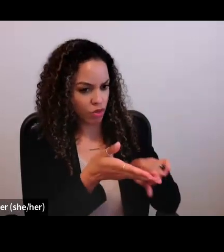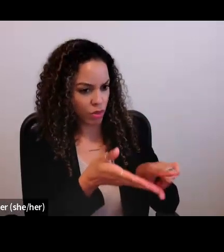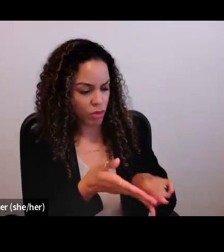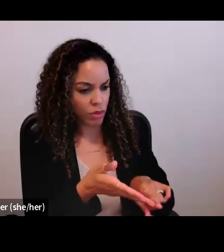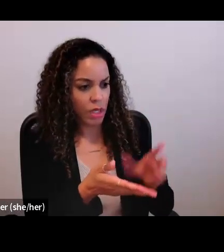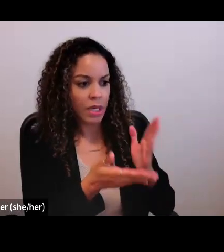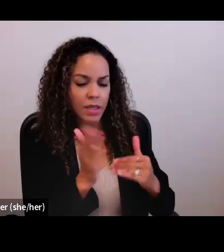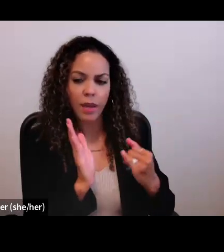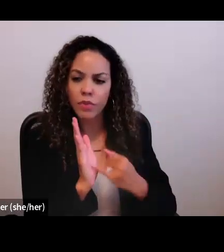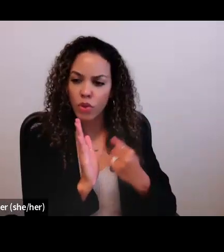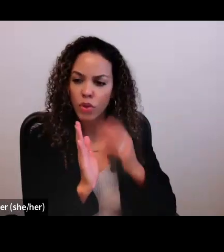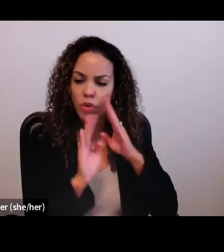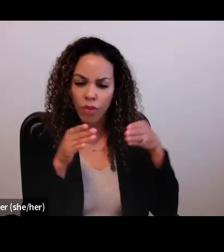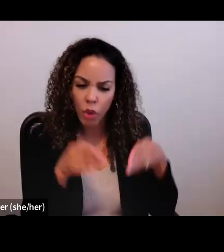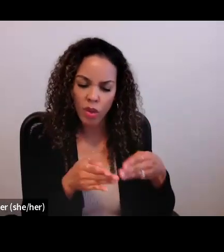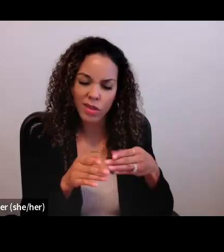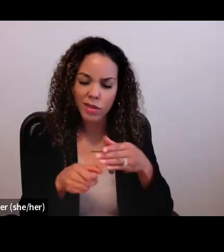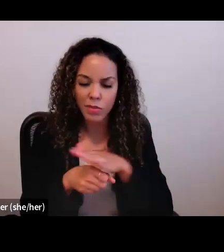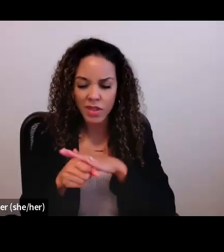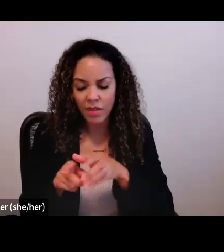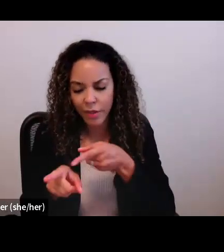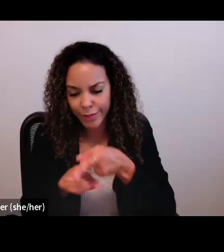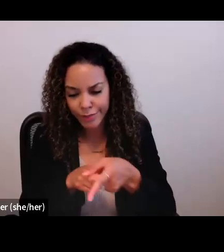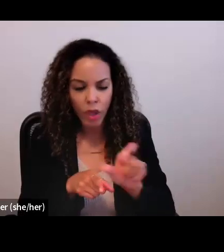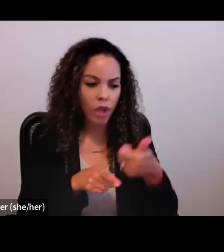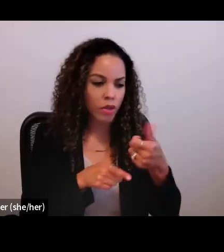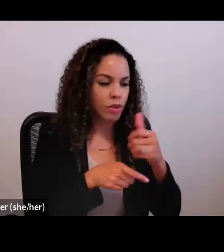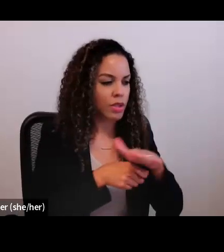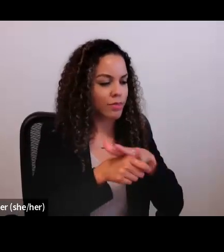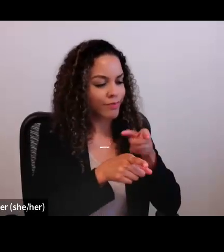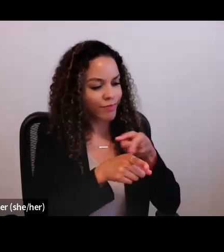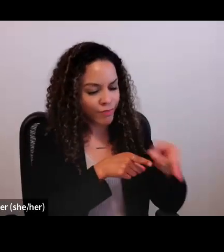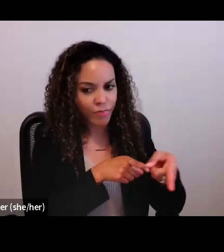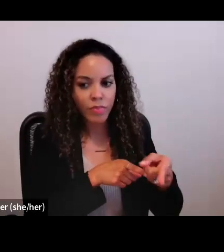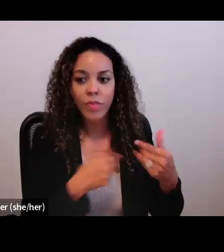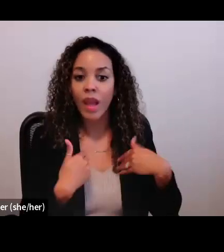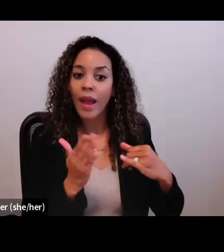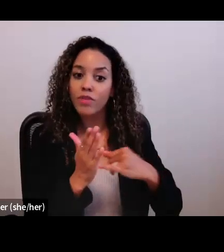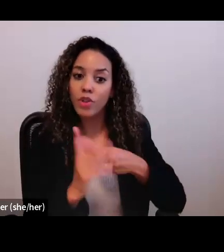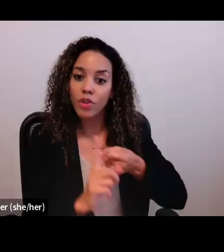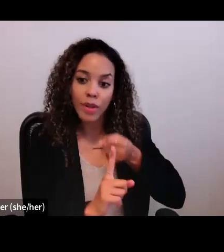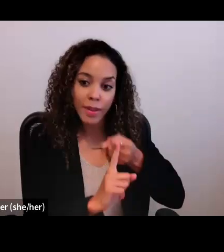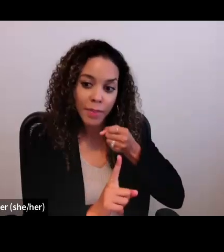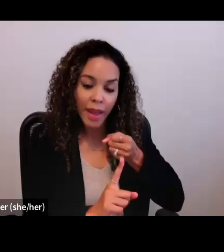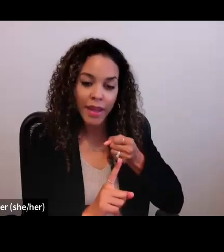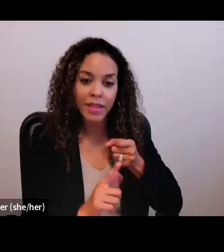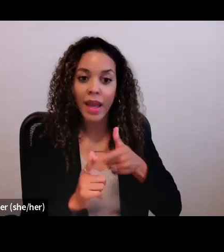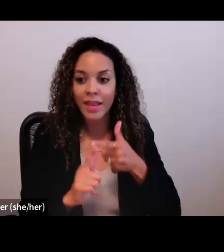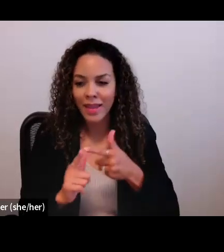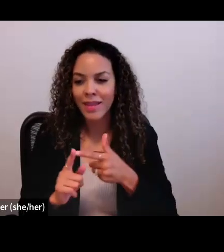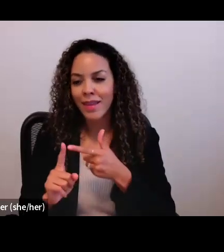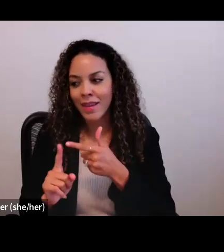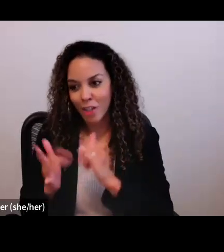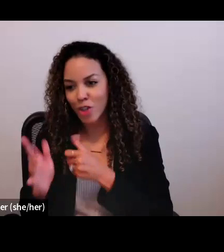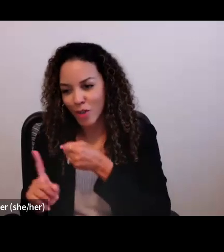journals target certain areas, some journals target other areas. There's the journal impact, and then there's the journal impact, right? So the